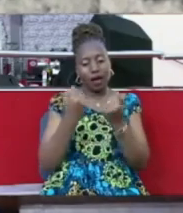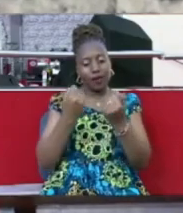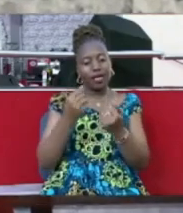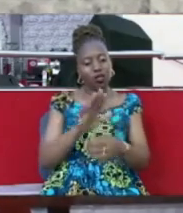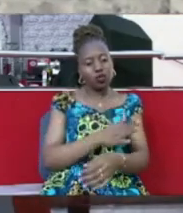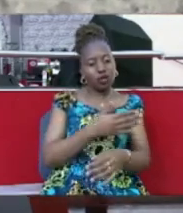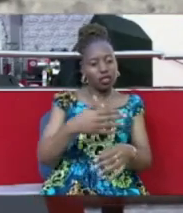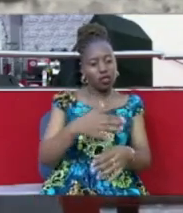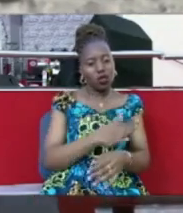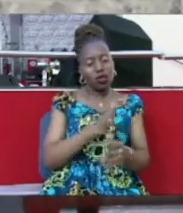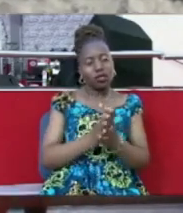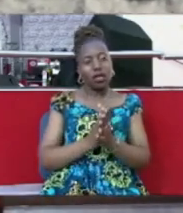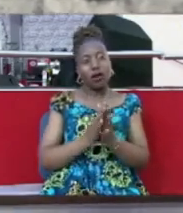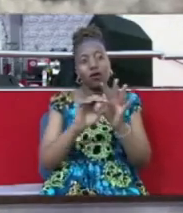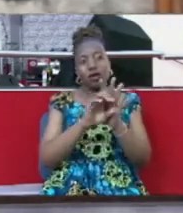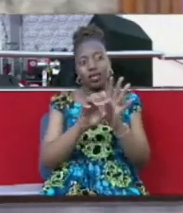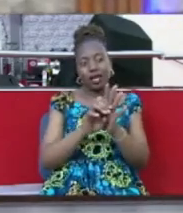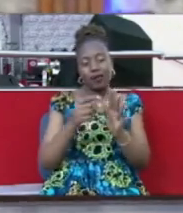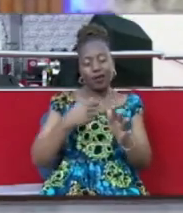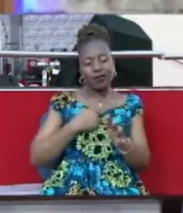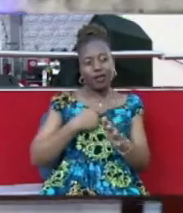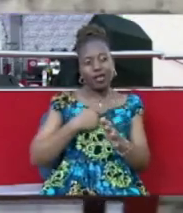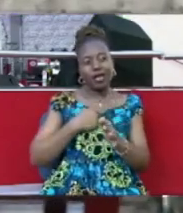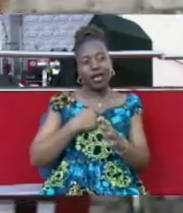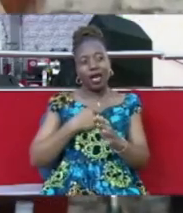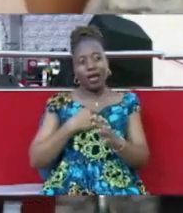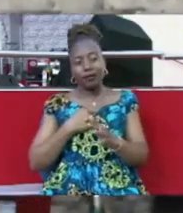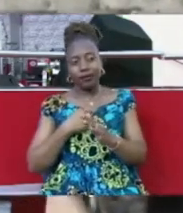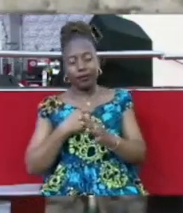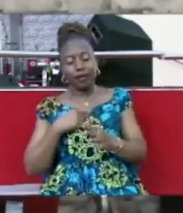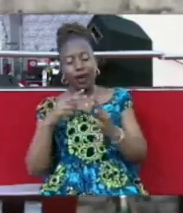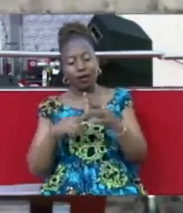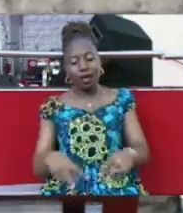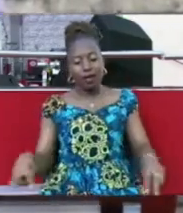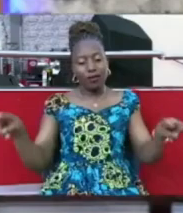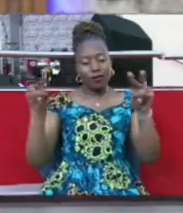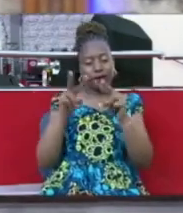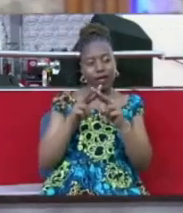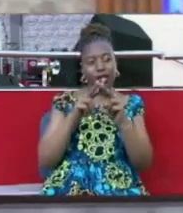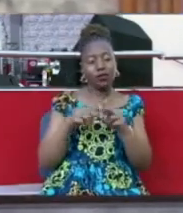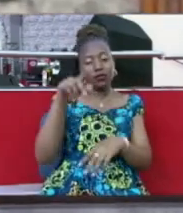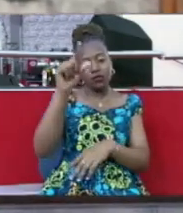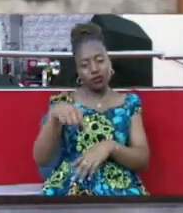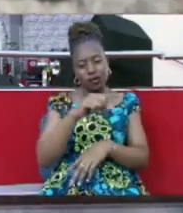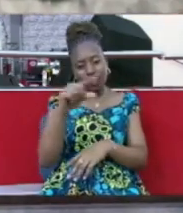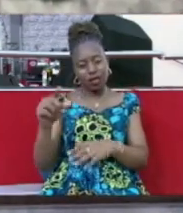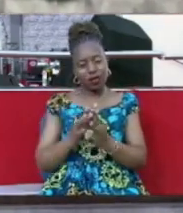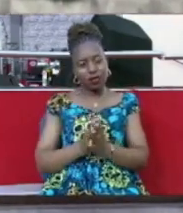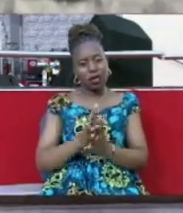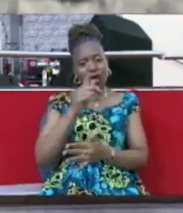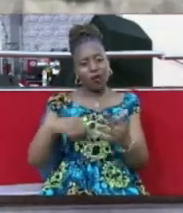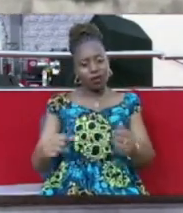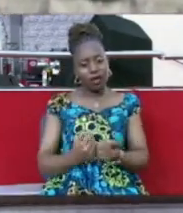I'll cherish the old rugged cross. What happened? Nini nitendeka kwa nyimbo kama hizo?